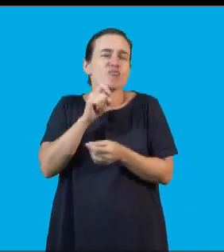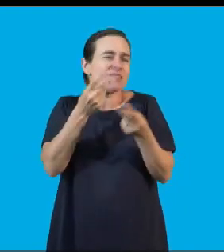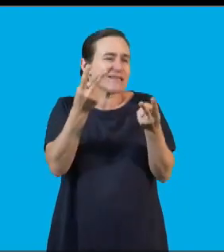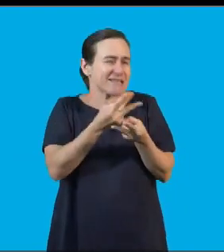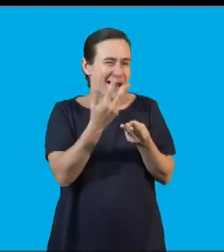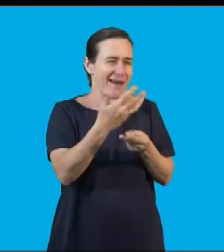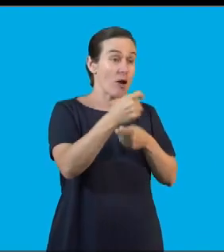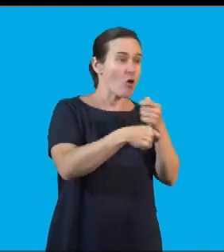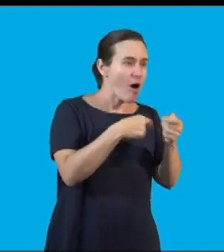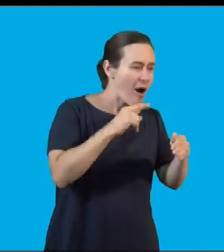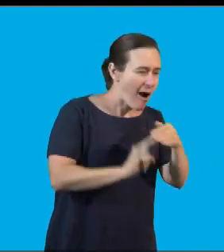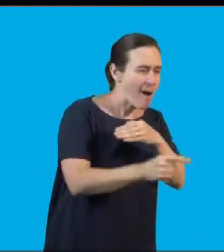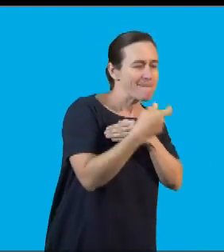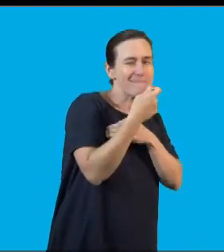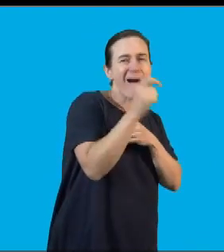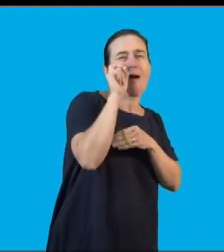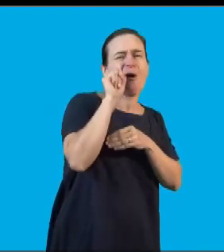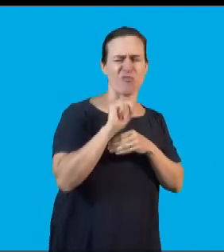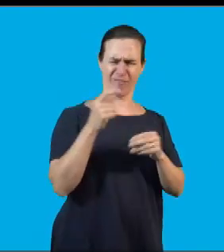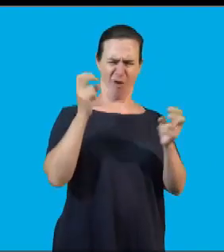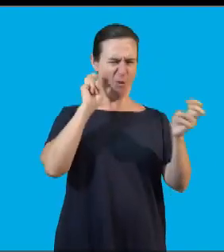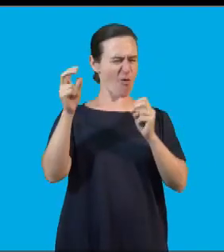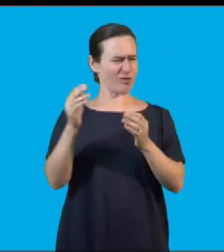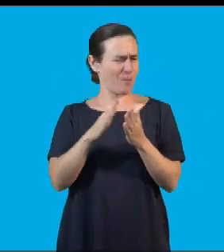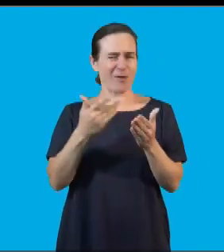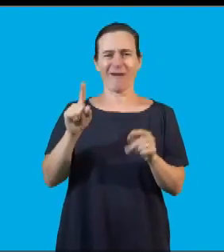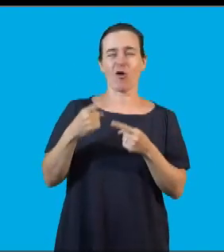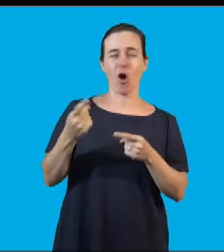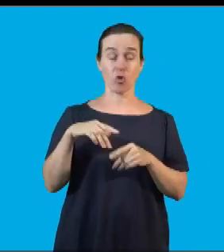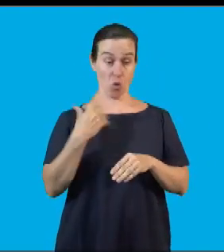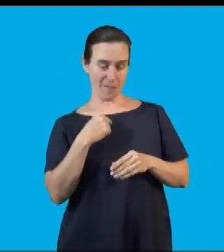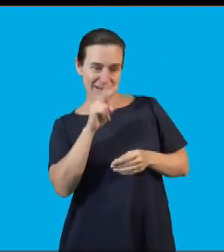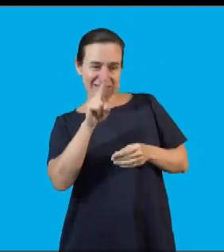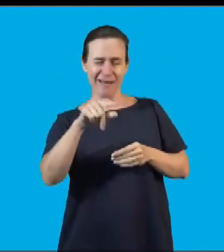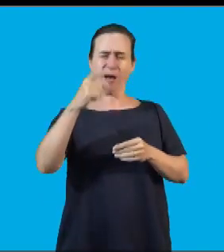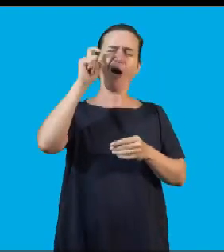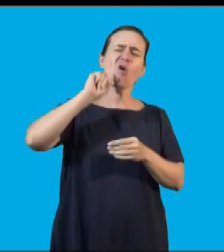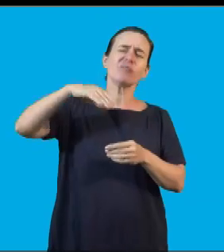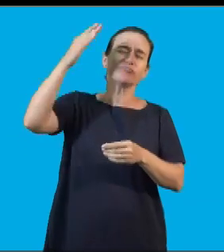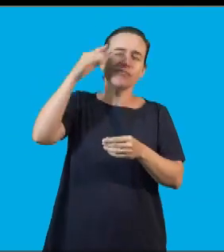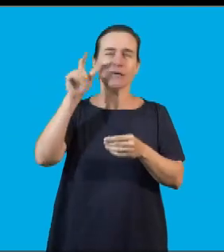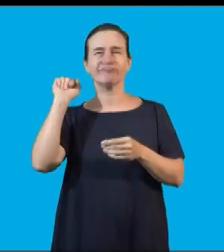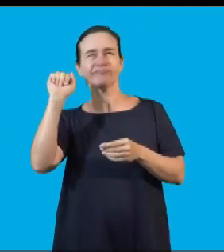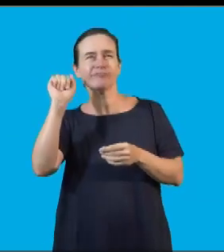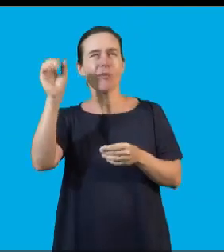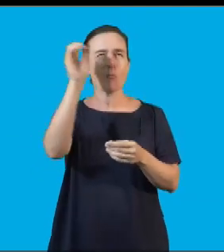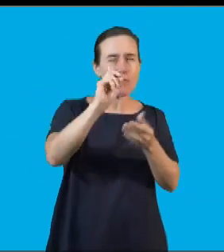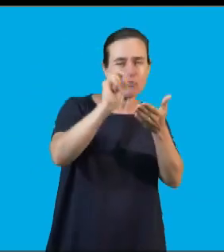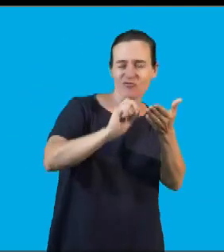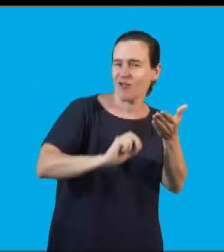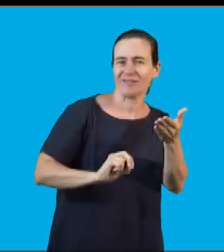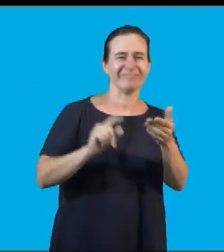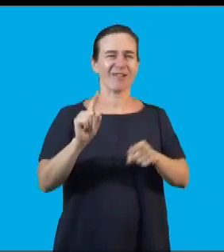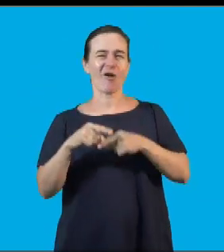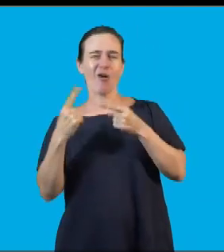from a second-hand store and find somebody else's faded notes scribbled in the margin, or a long-forgotten postcard used as